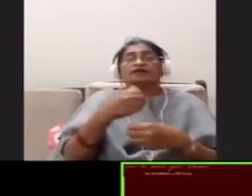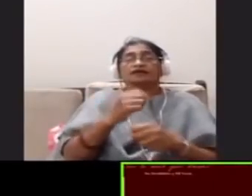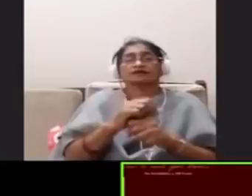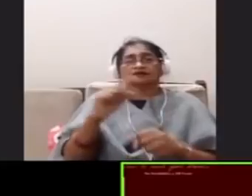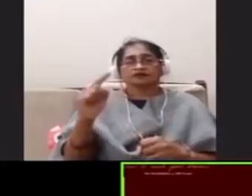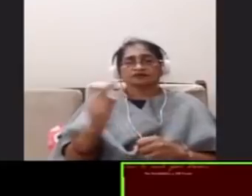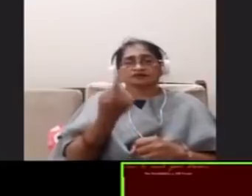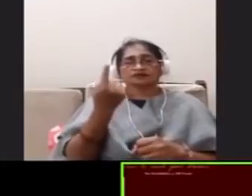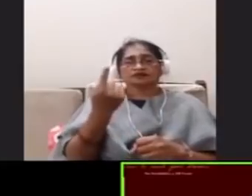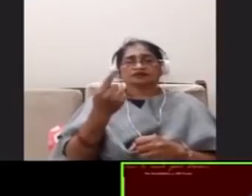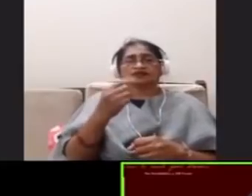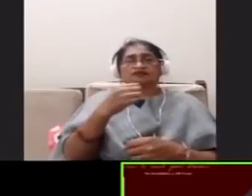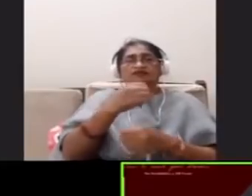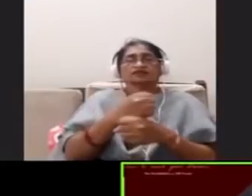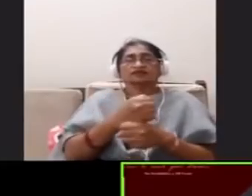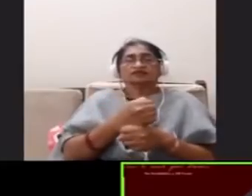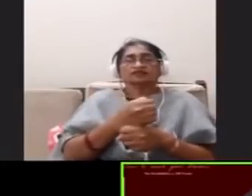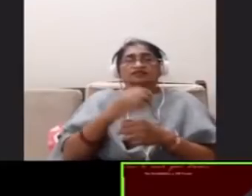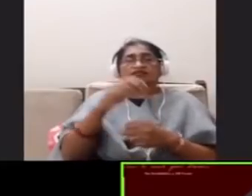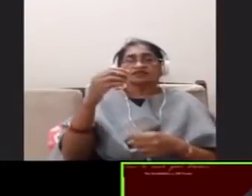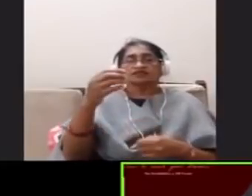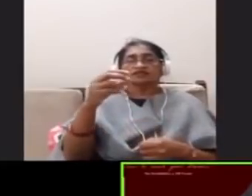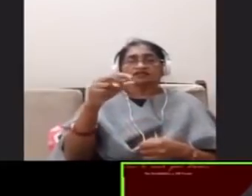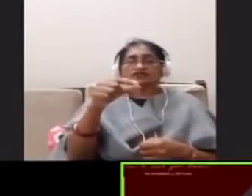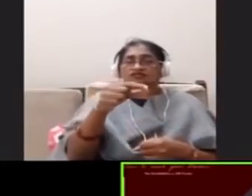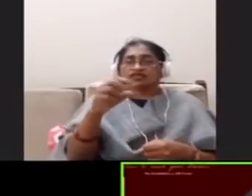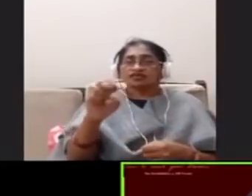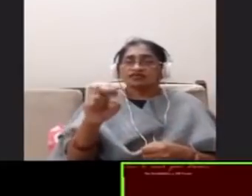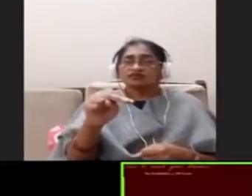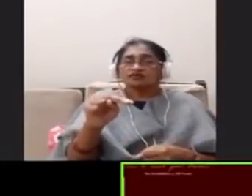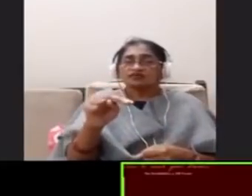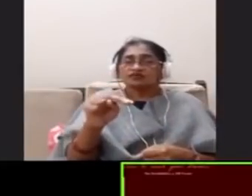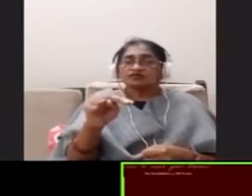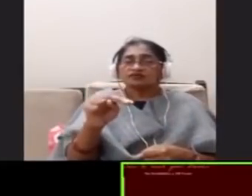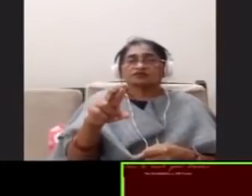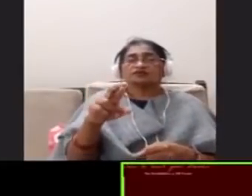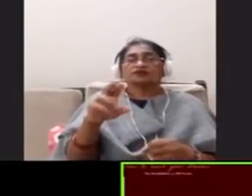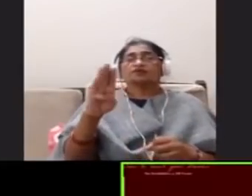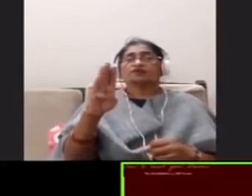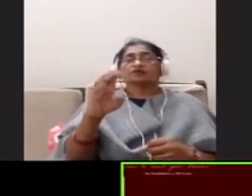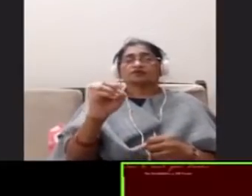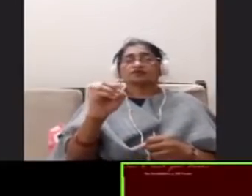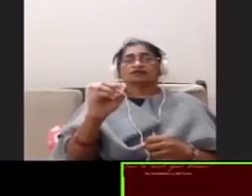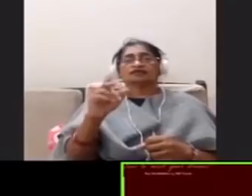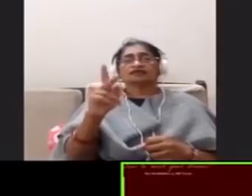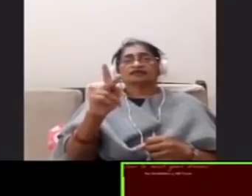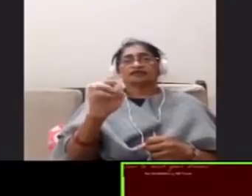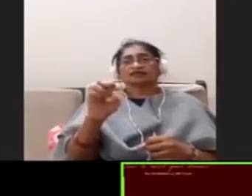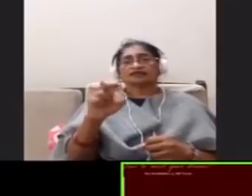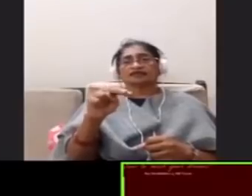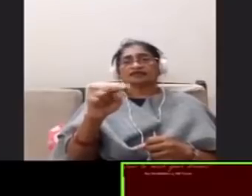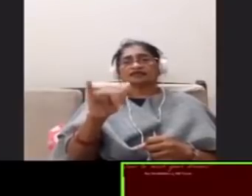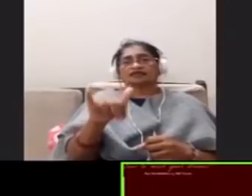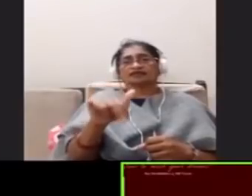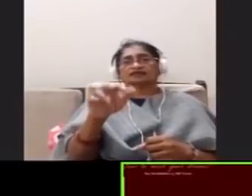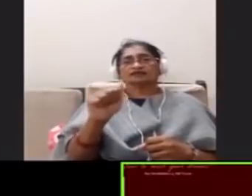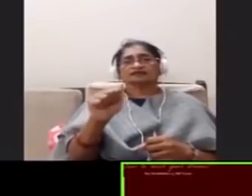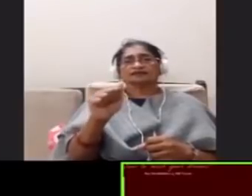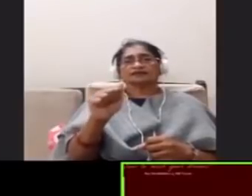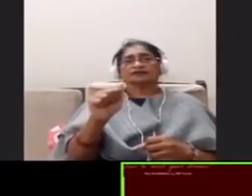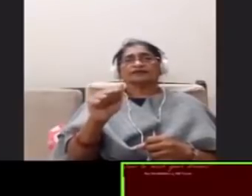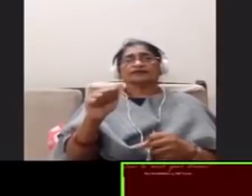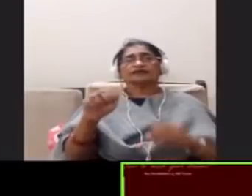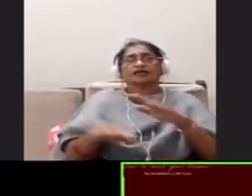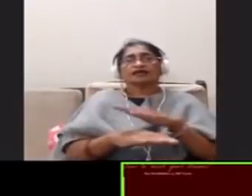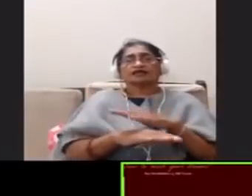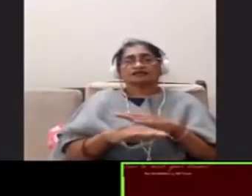youngest board member in Kenya. After graduating from Kenyatta University in 2006, Senator worked as the